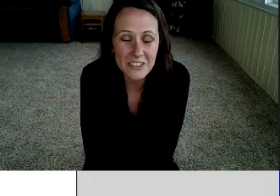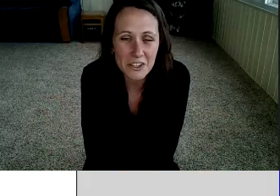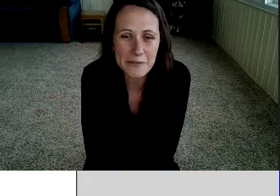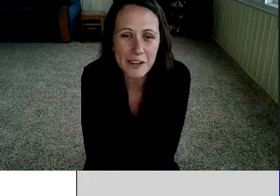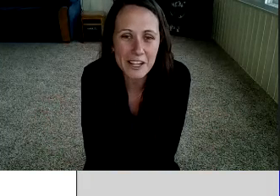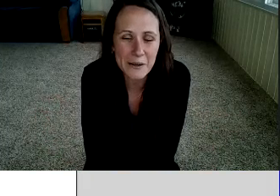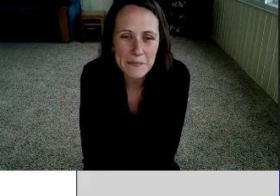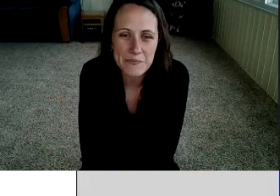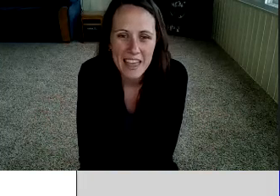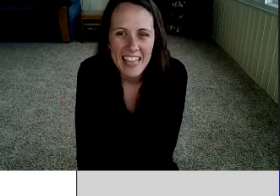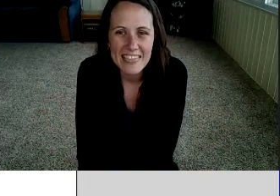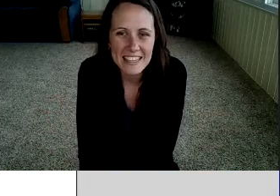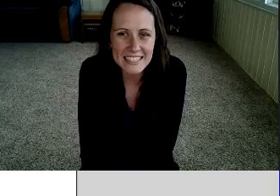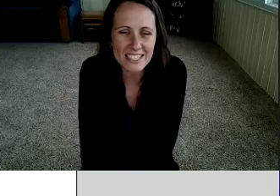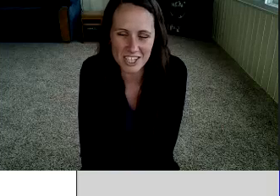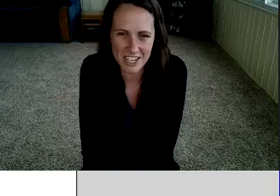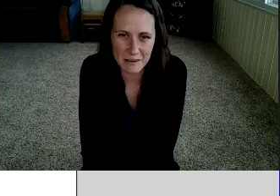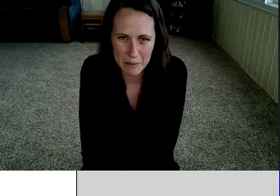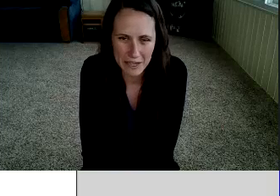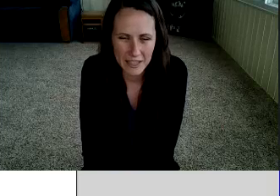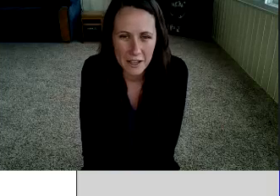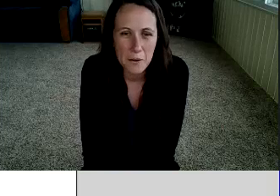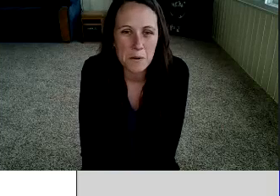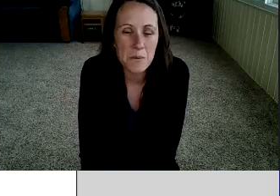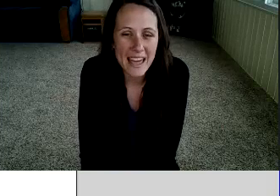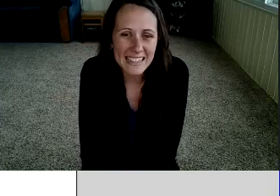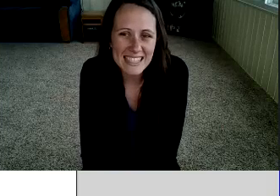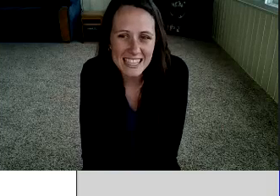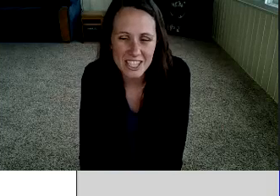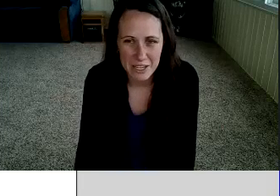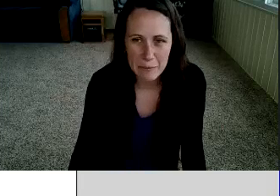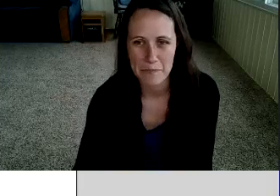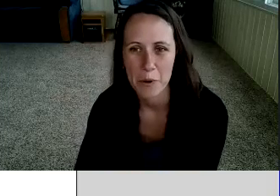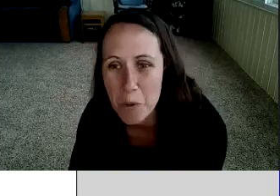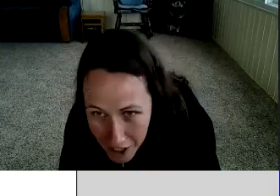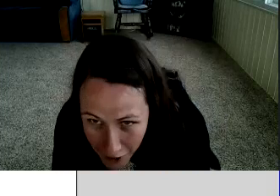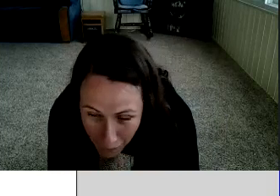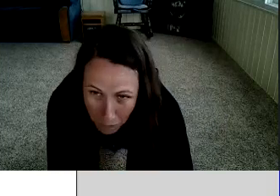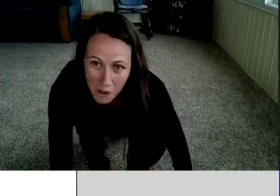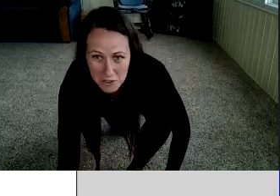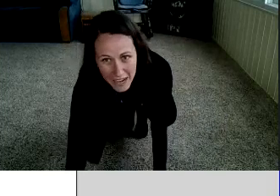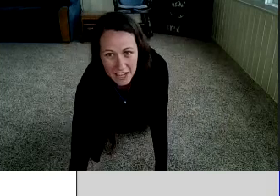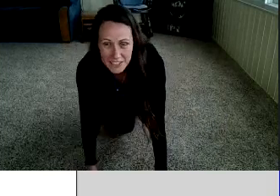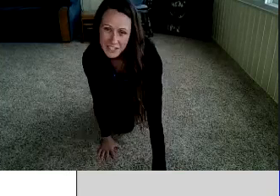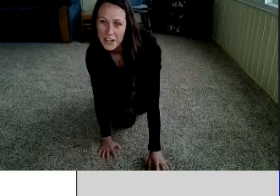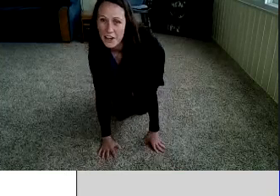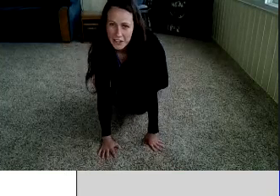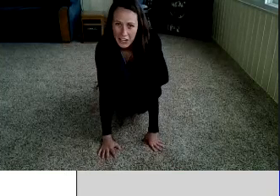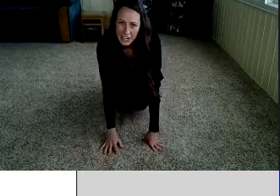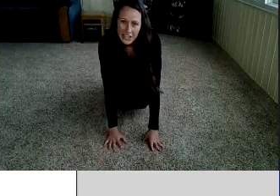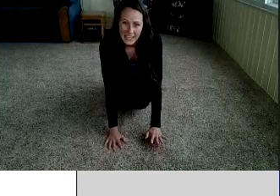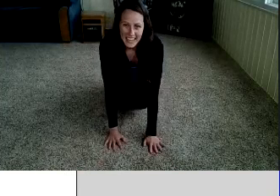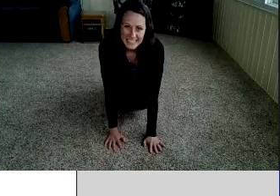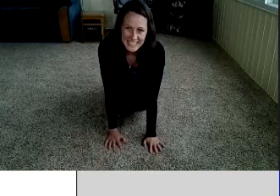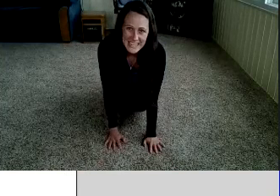It lives on the farm. This is a sheep. When we act like a sheep, we're gonna crawl around on